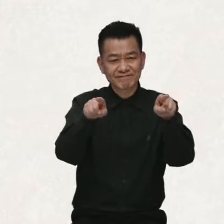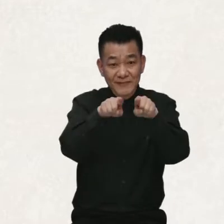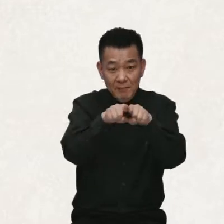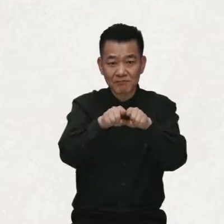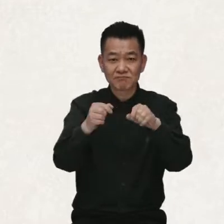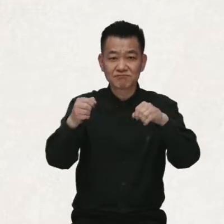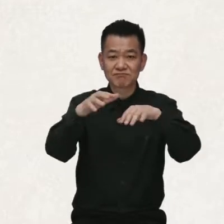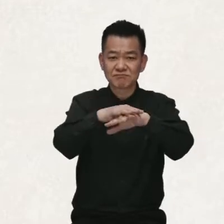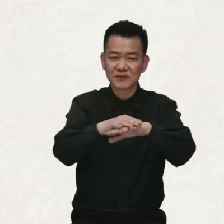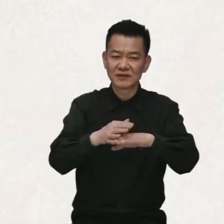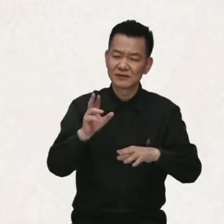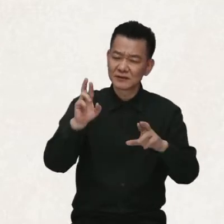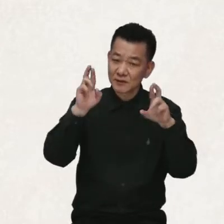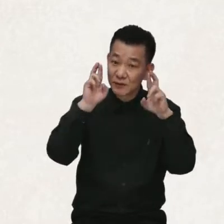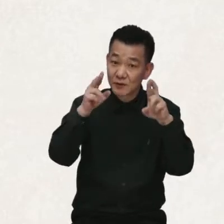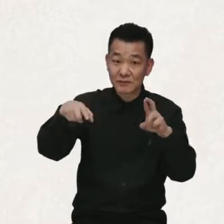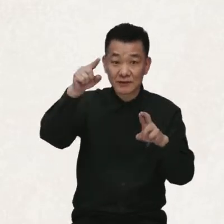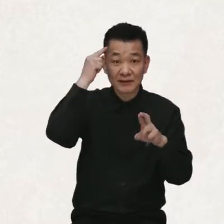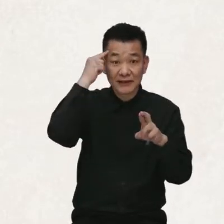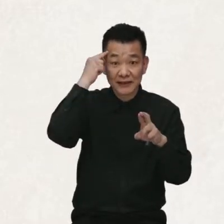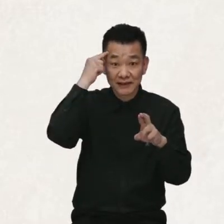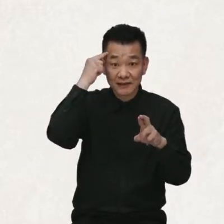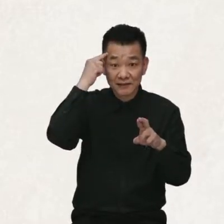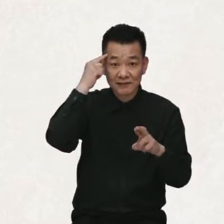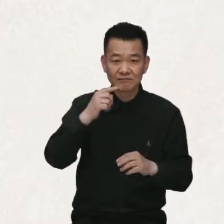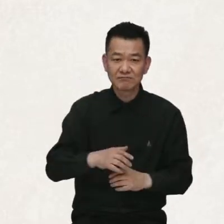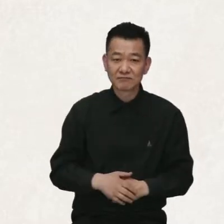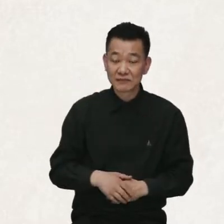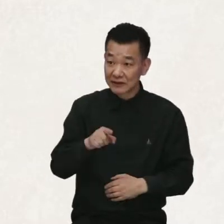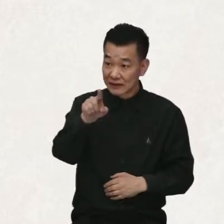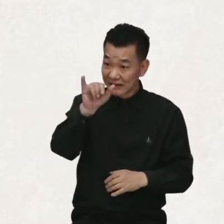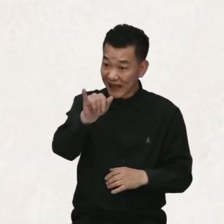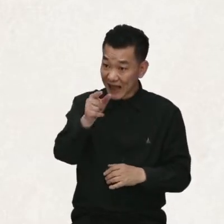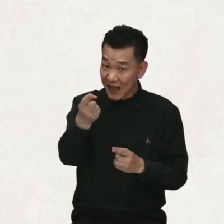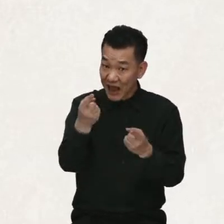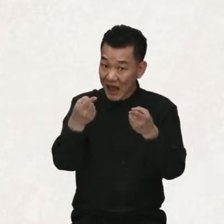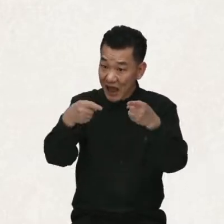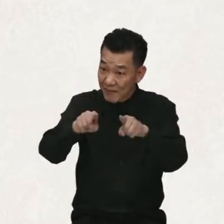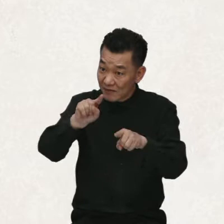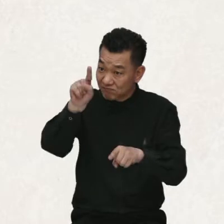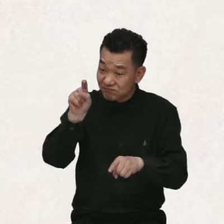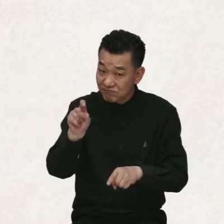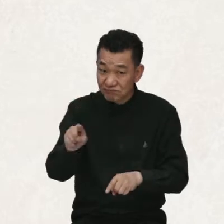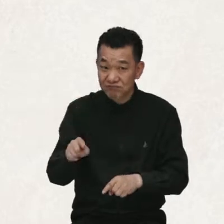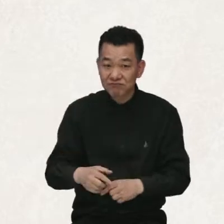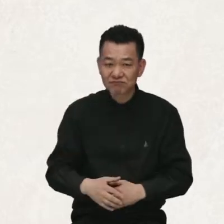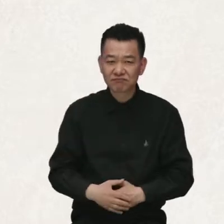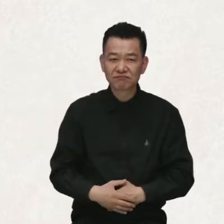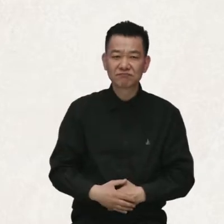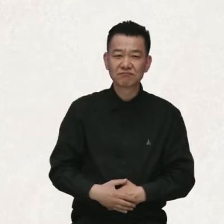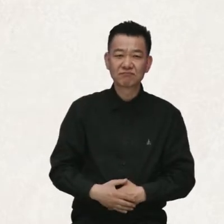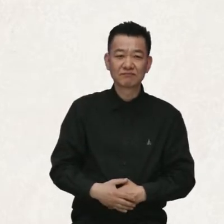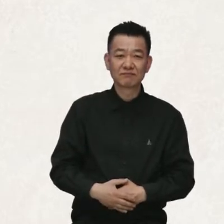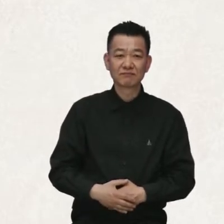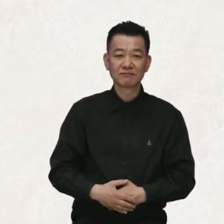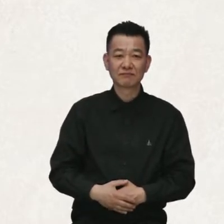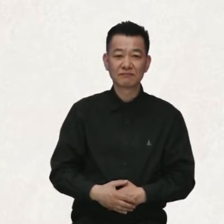persons with and without disabilities can be educated together, such incident might have not occurred.